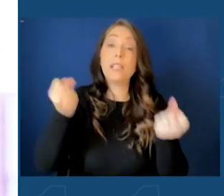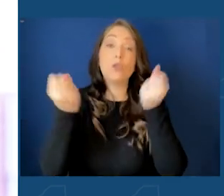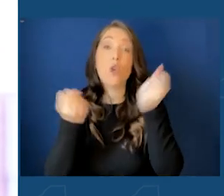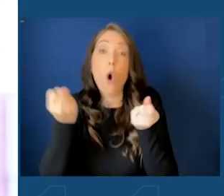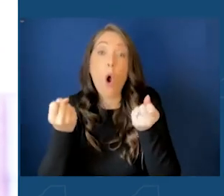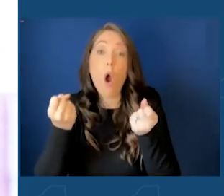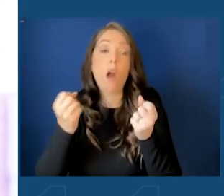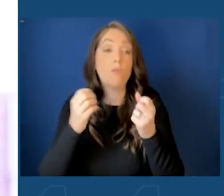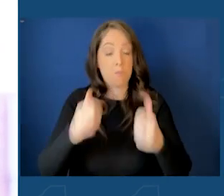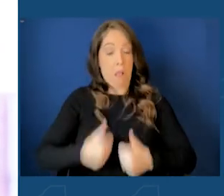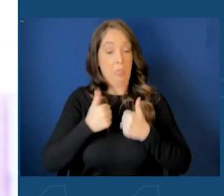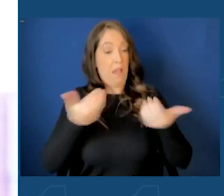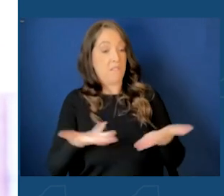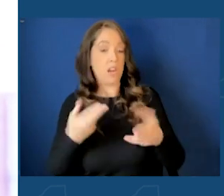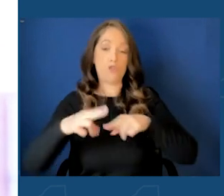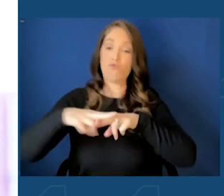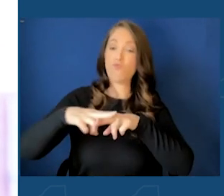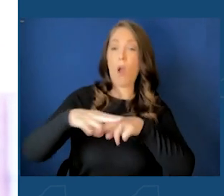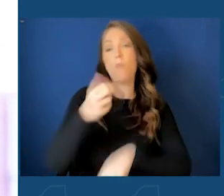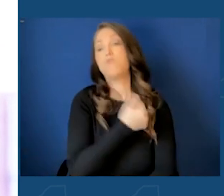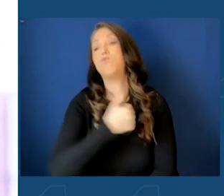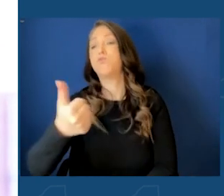doing that as well.